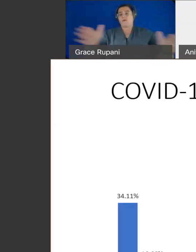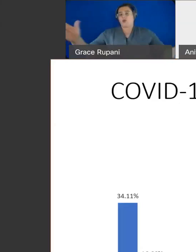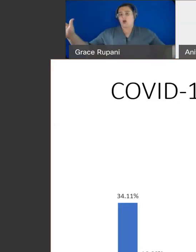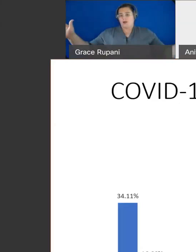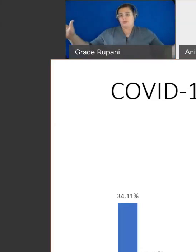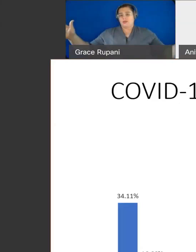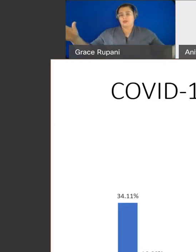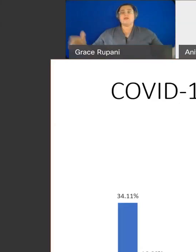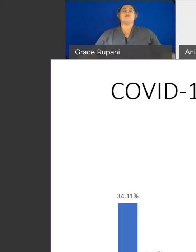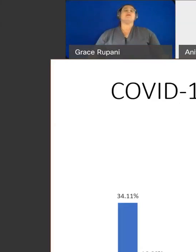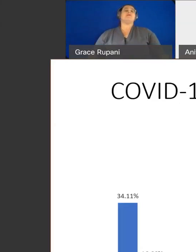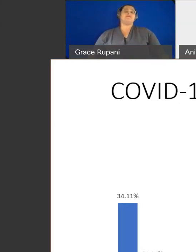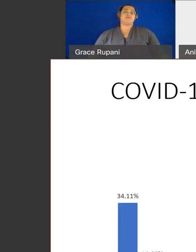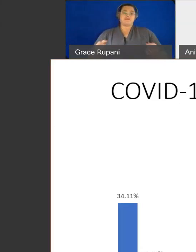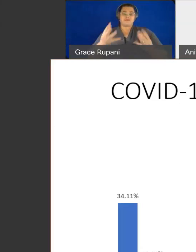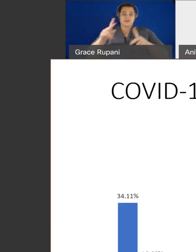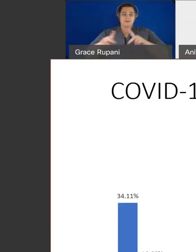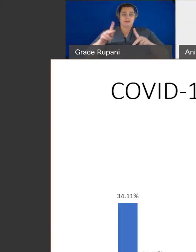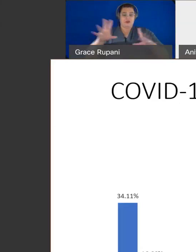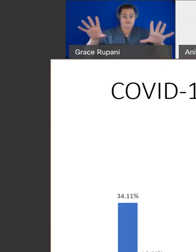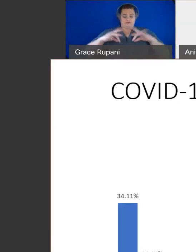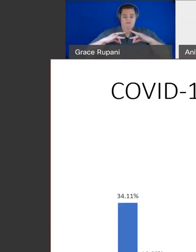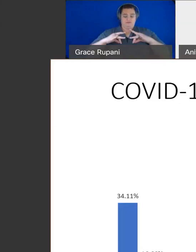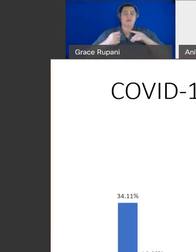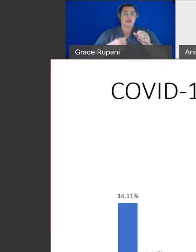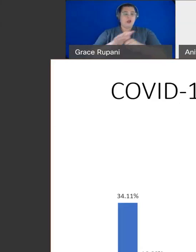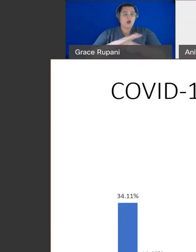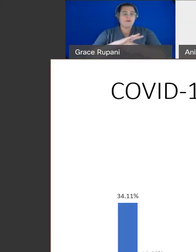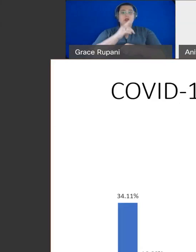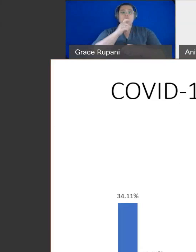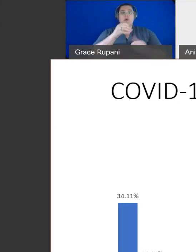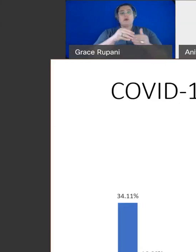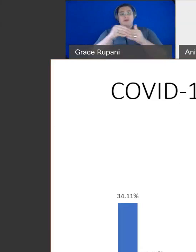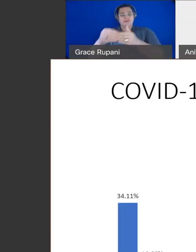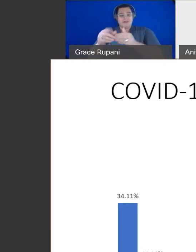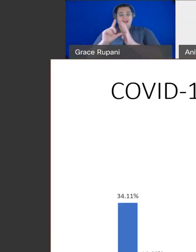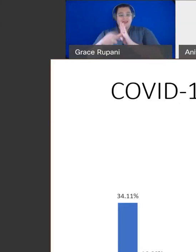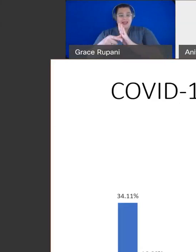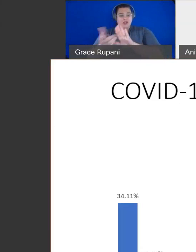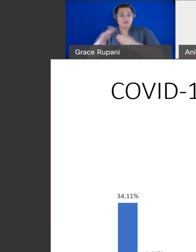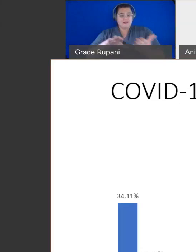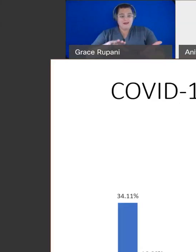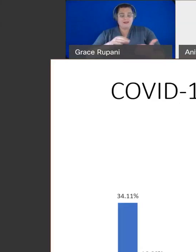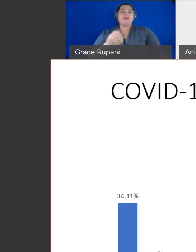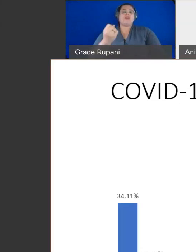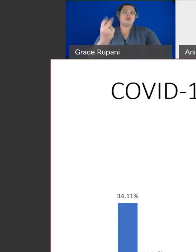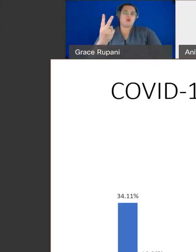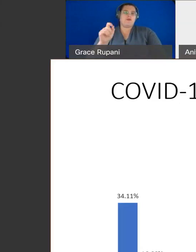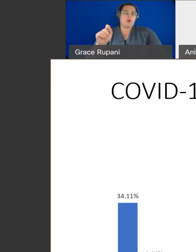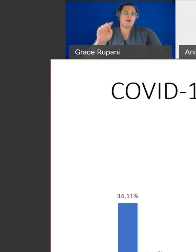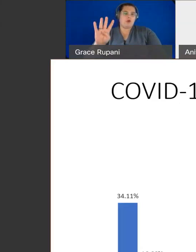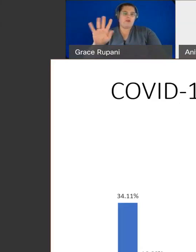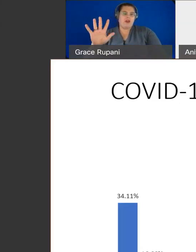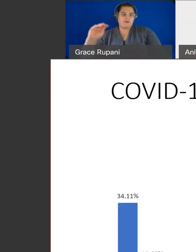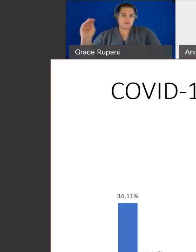the percentage of people who contracted coronavirus who subsequently died is 12.45%, and the percentage where we have